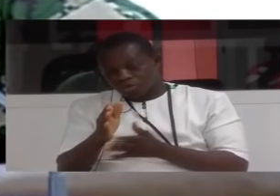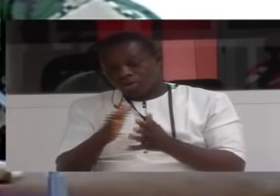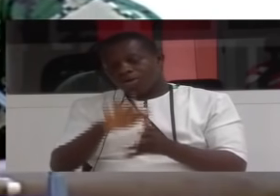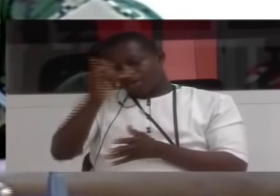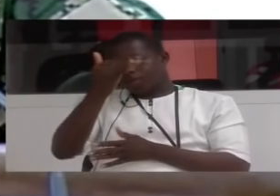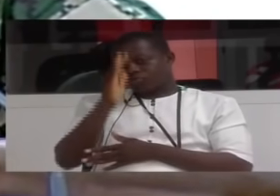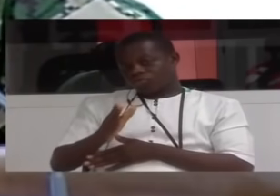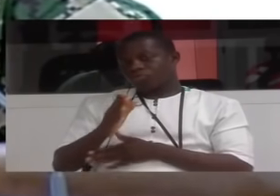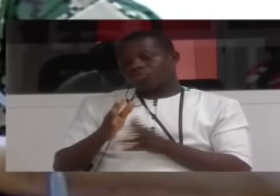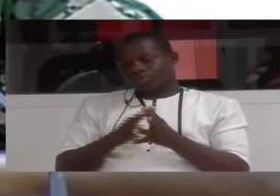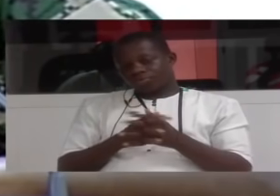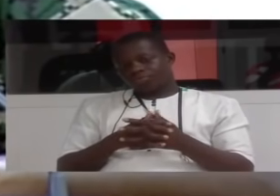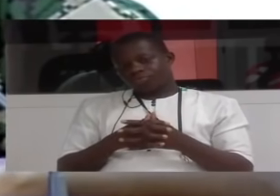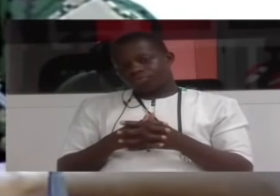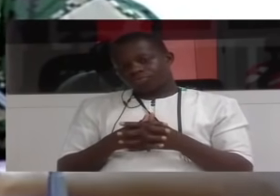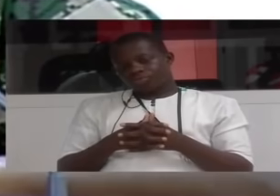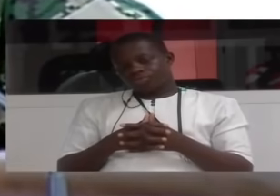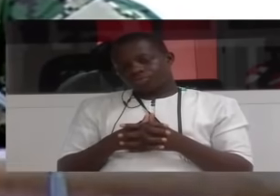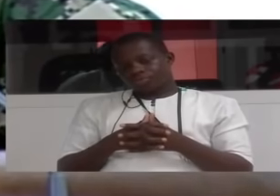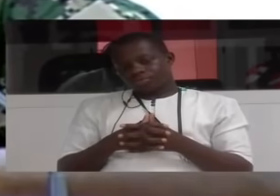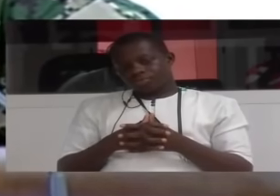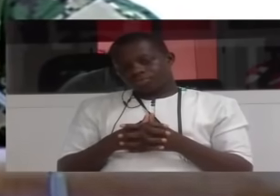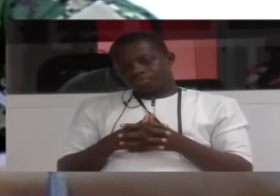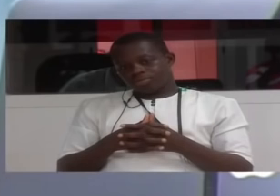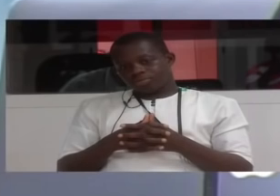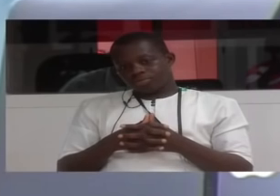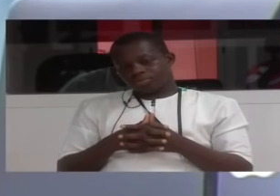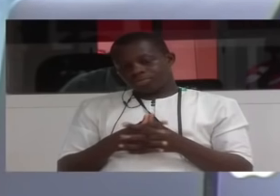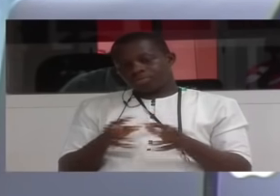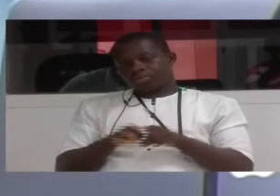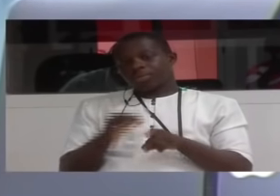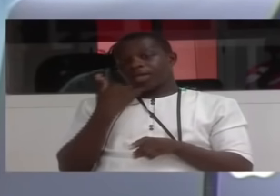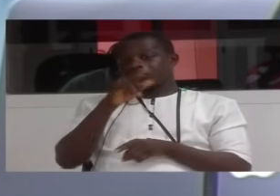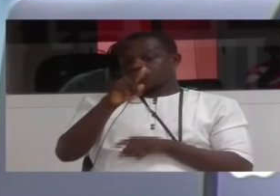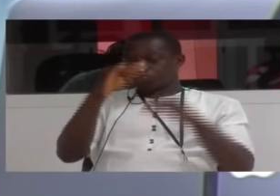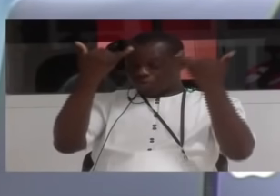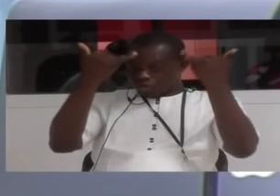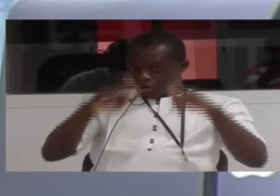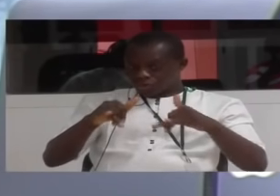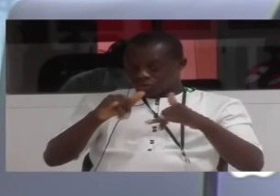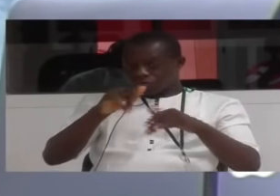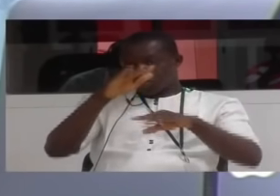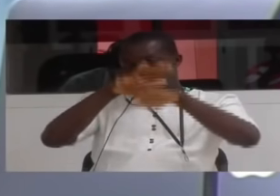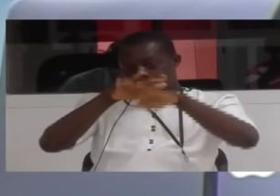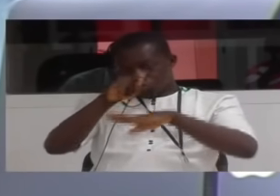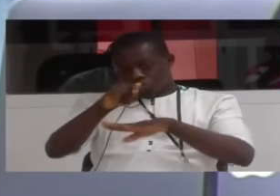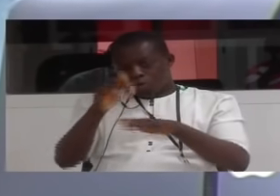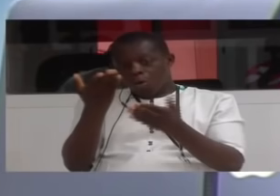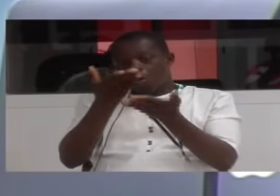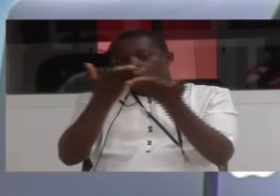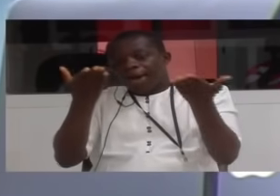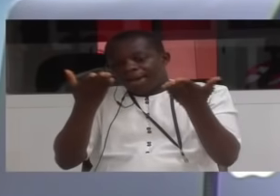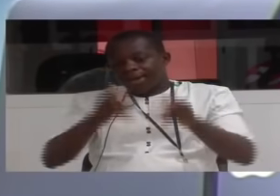deug yes that's true. And was it lost to you why Yaya Jame was paying